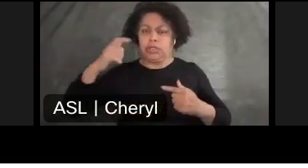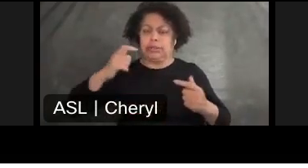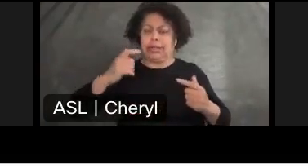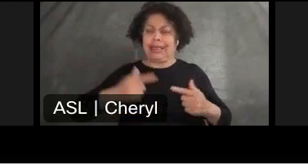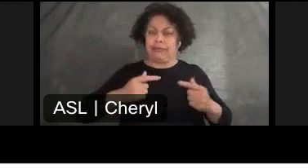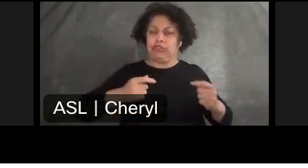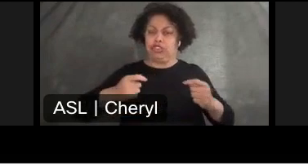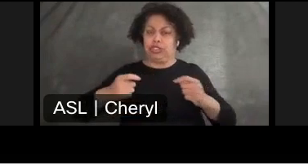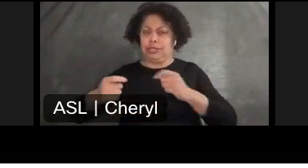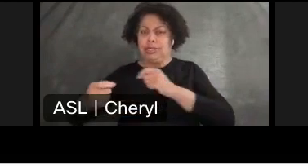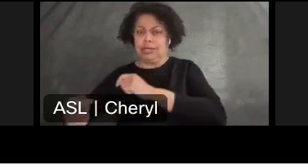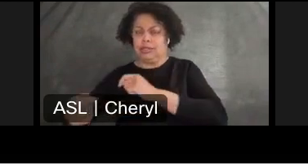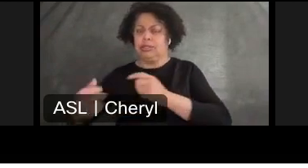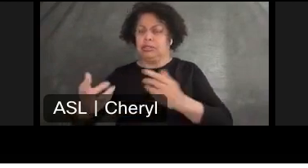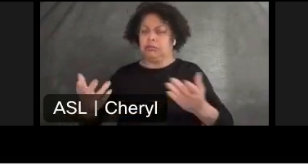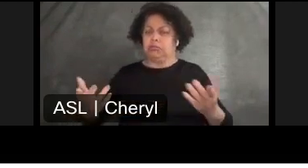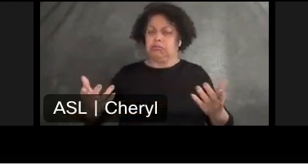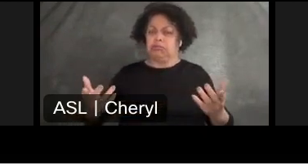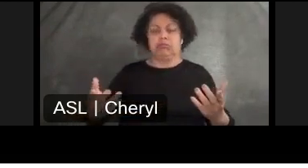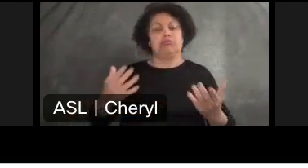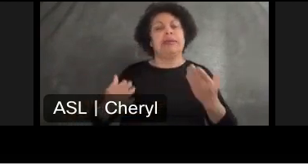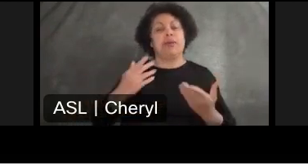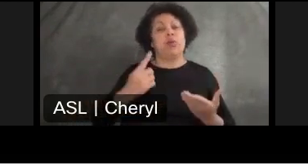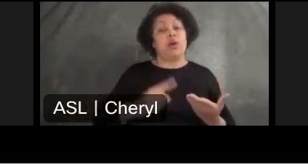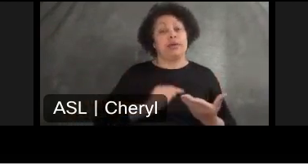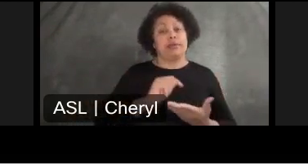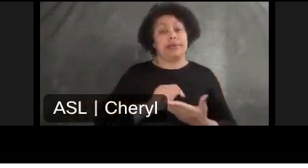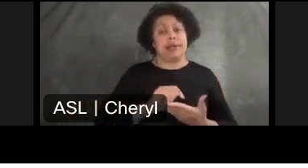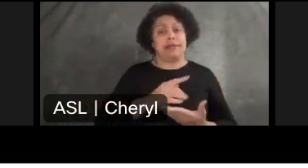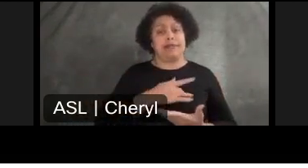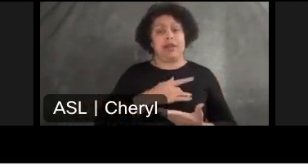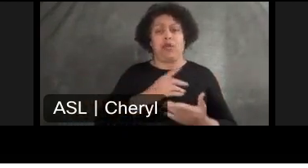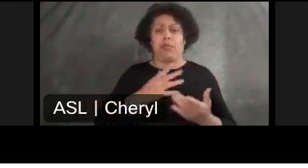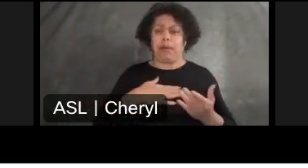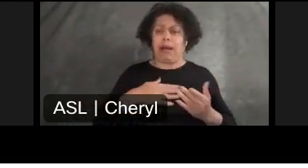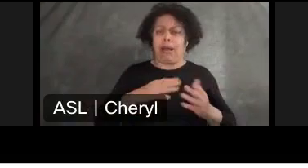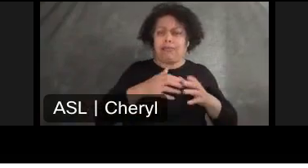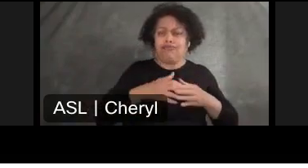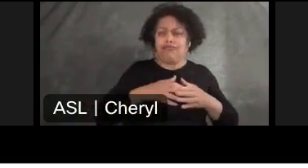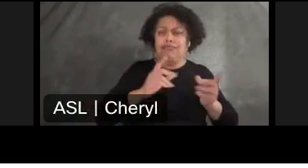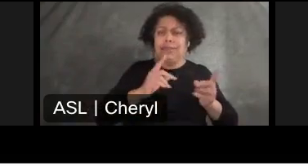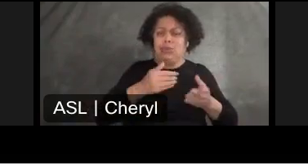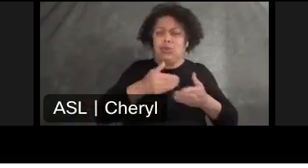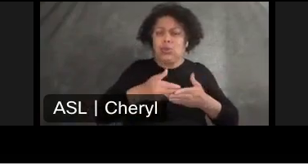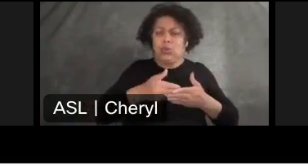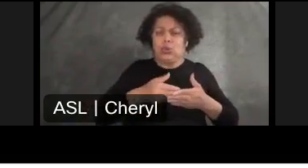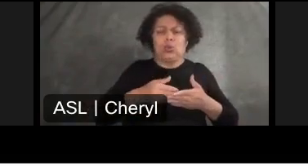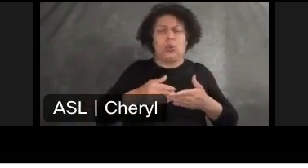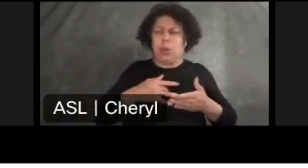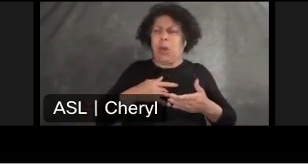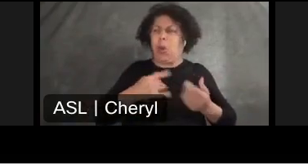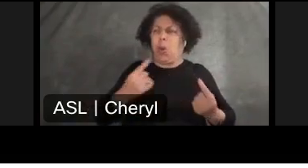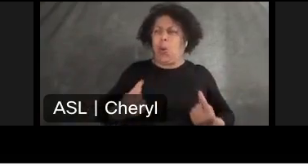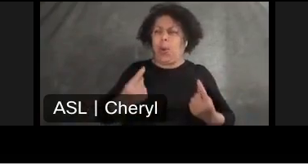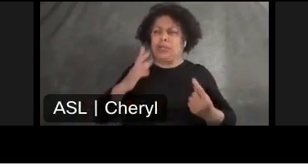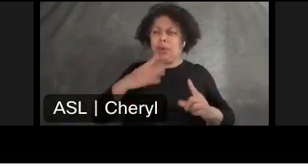life. You could feel like the people in your pods are the people you're always going to go to.